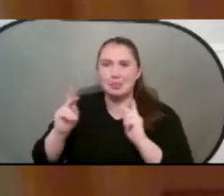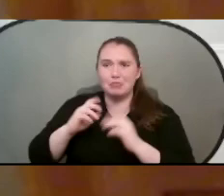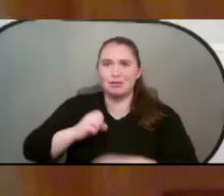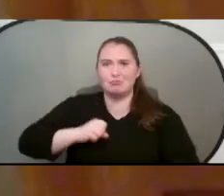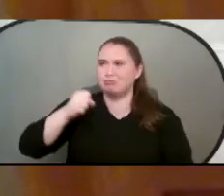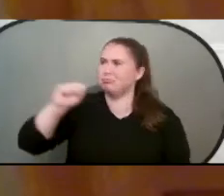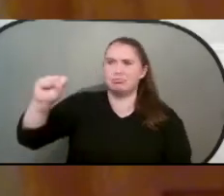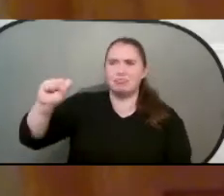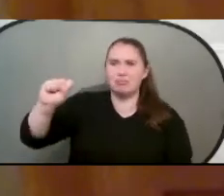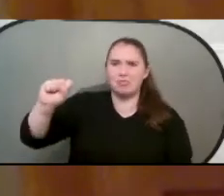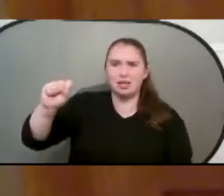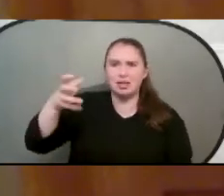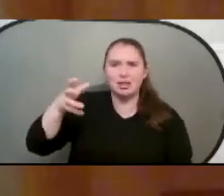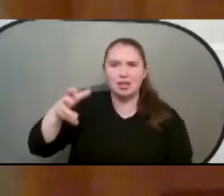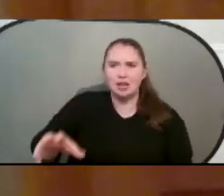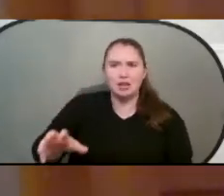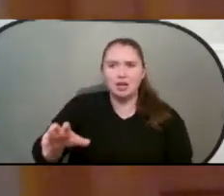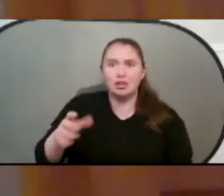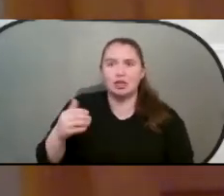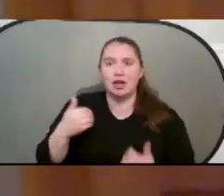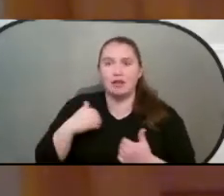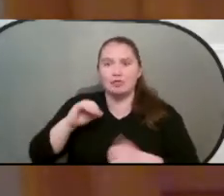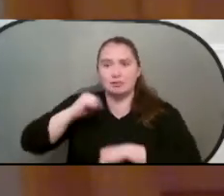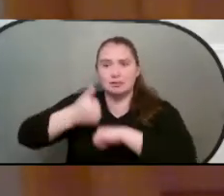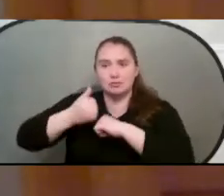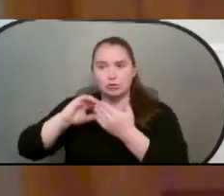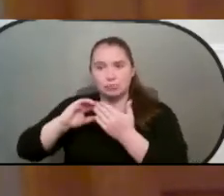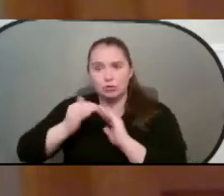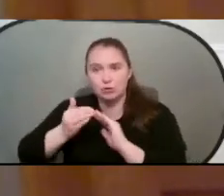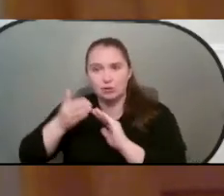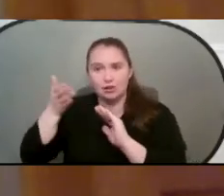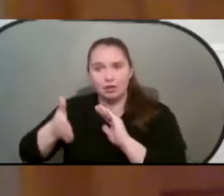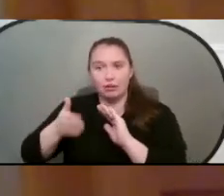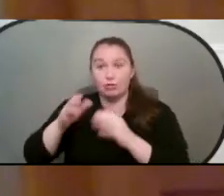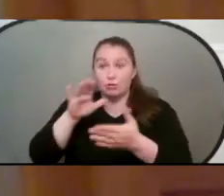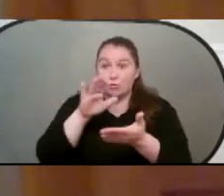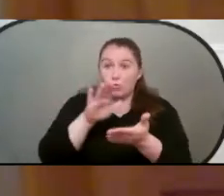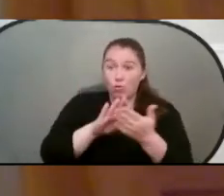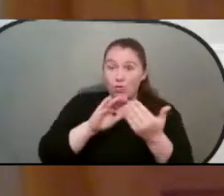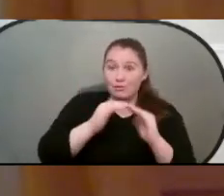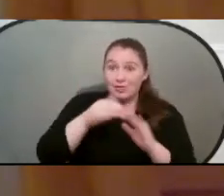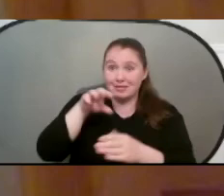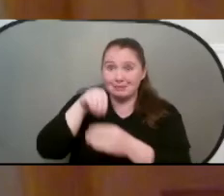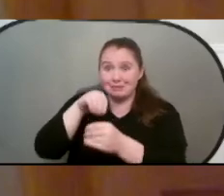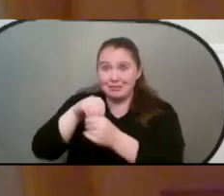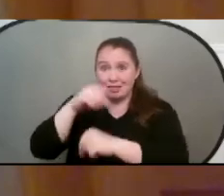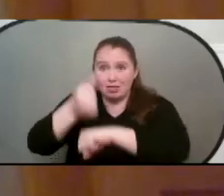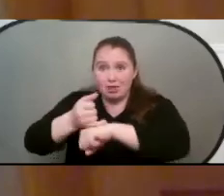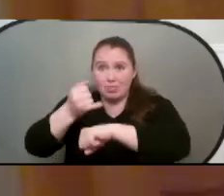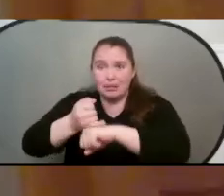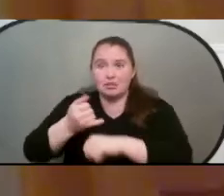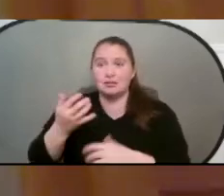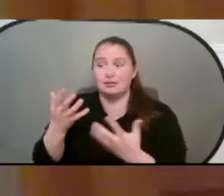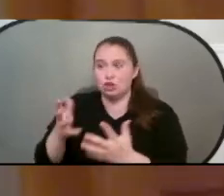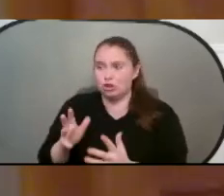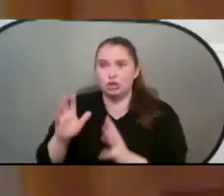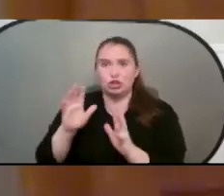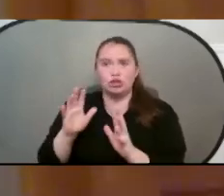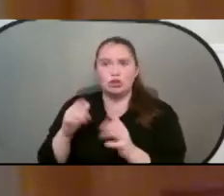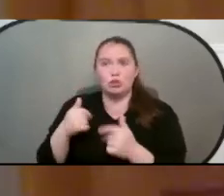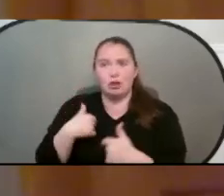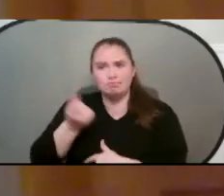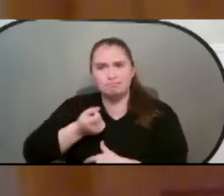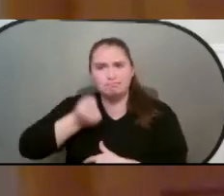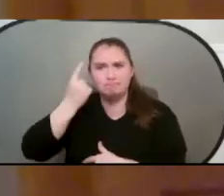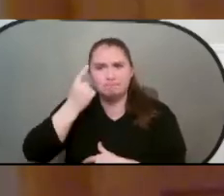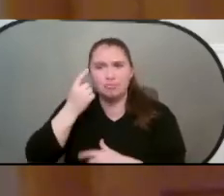established community there and, and there's a school community that's been built there and in the campus. So I can understand why many would